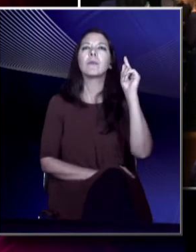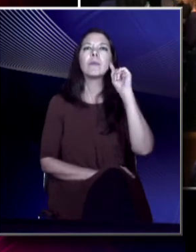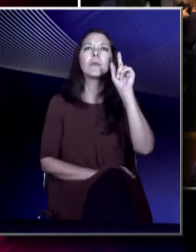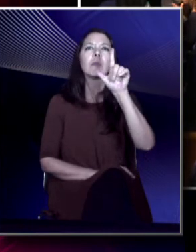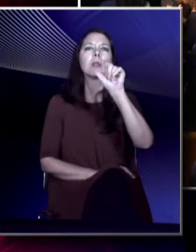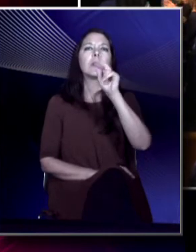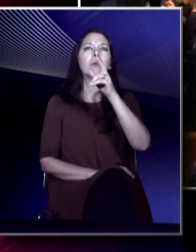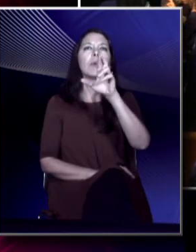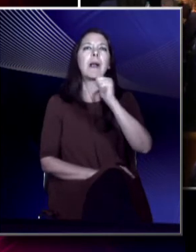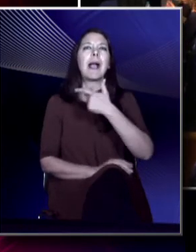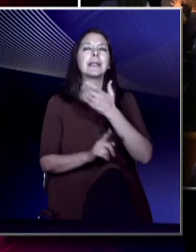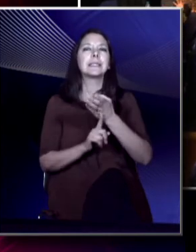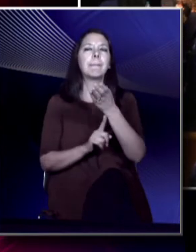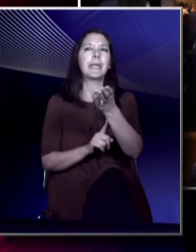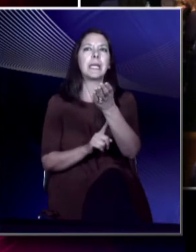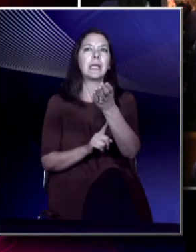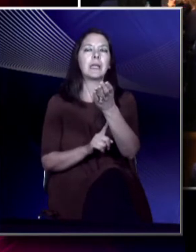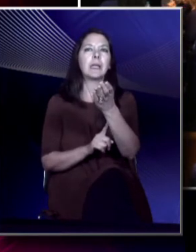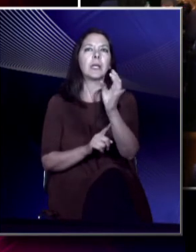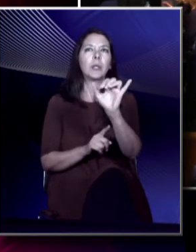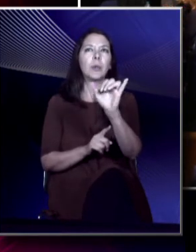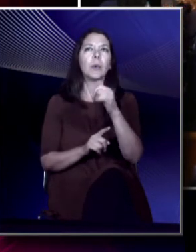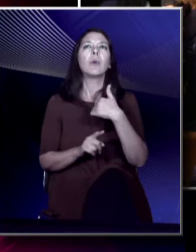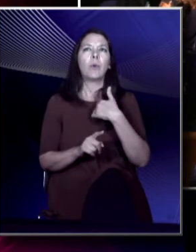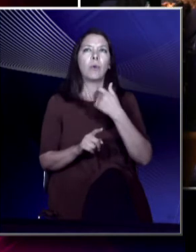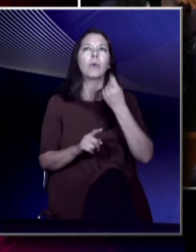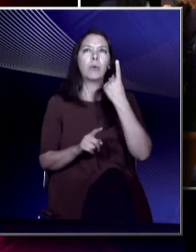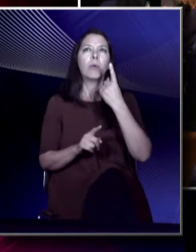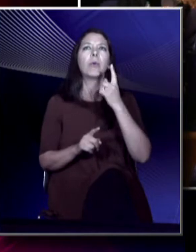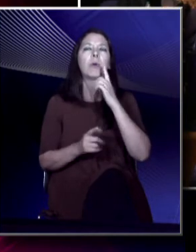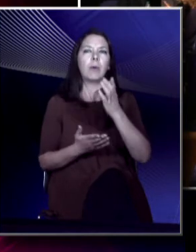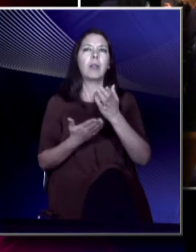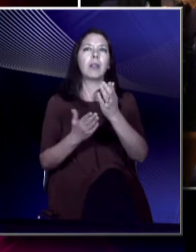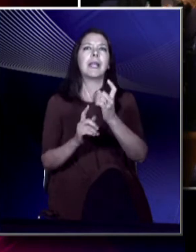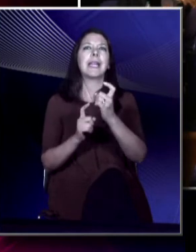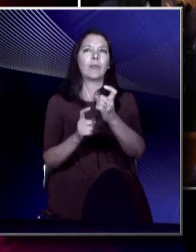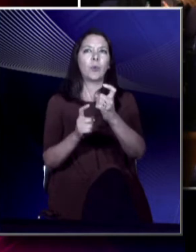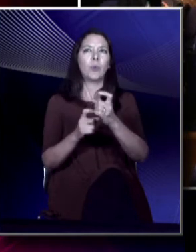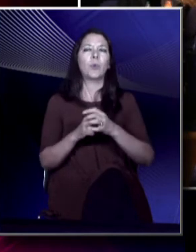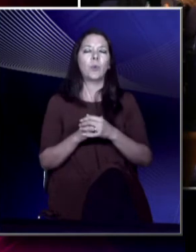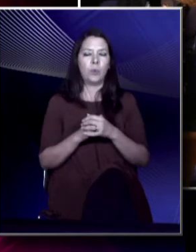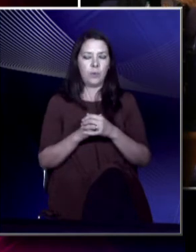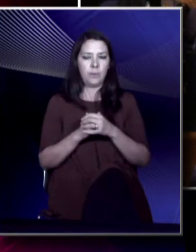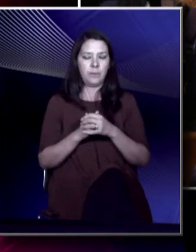Laura, I understand that, and I'm on that next agenda item, so just give me 1 second. I'll get you.